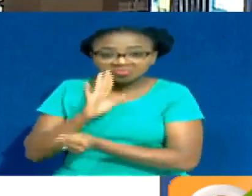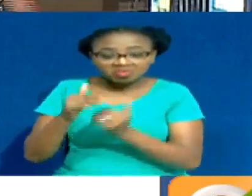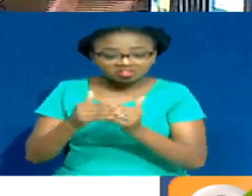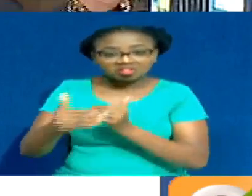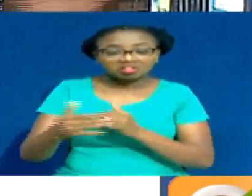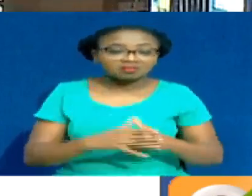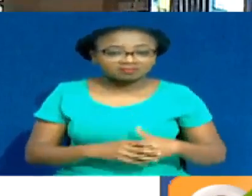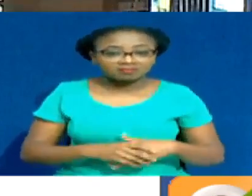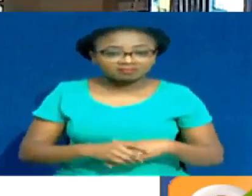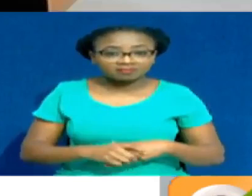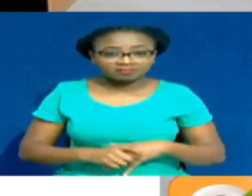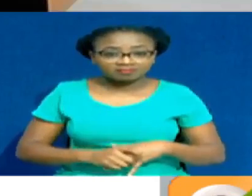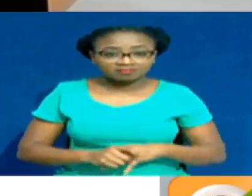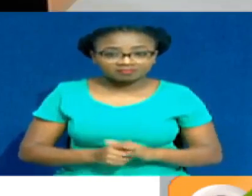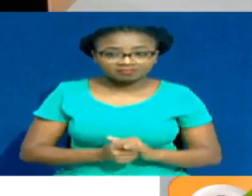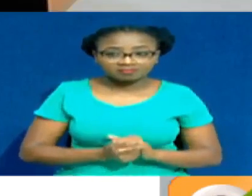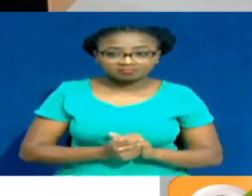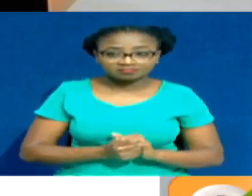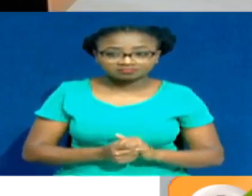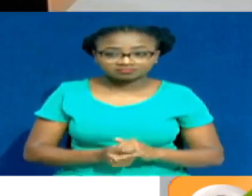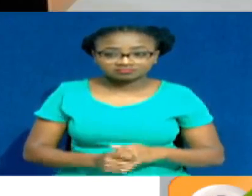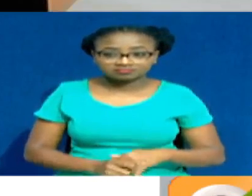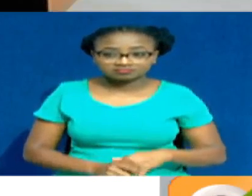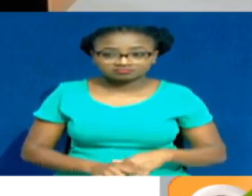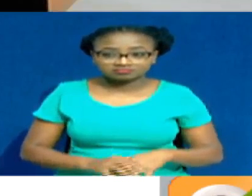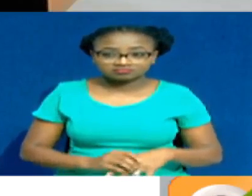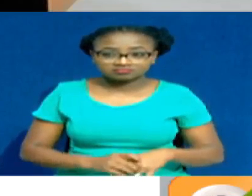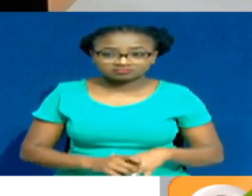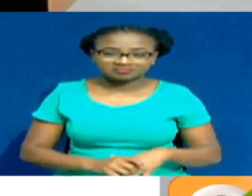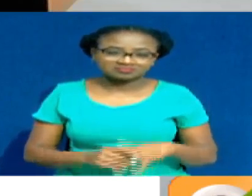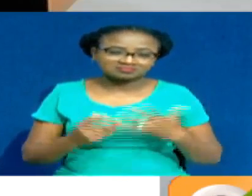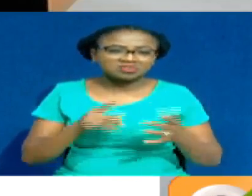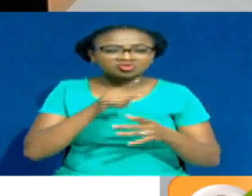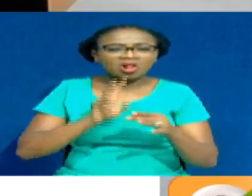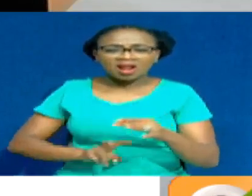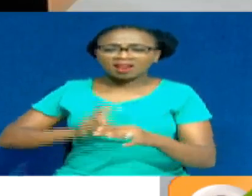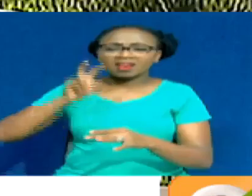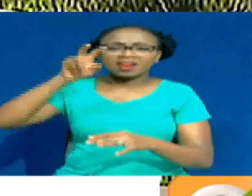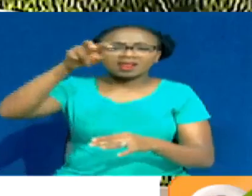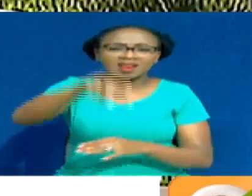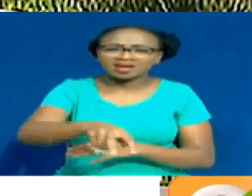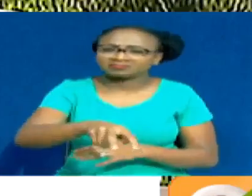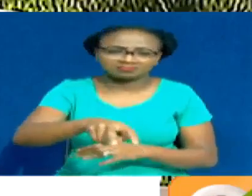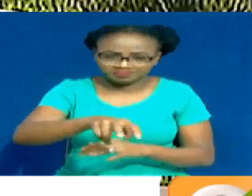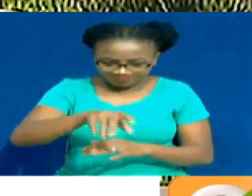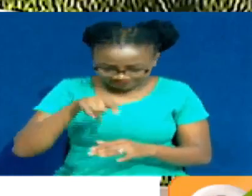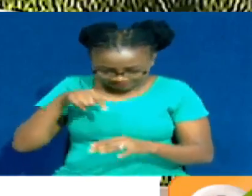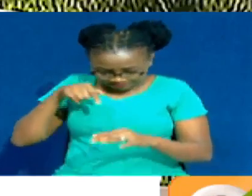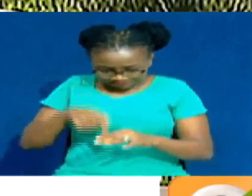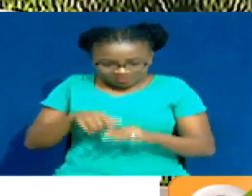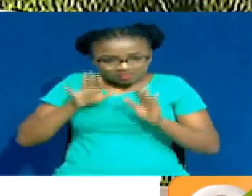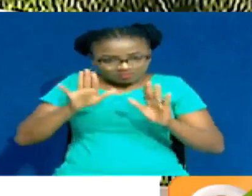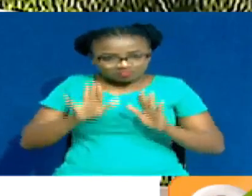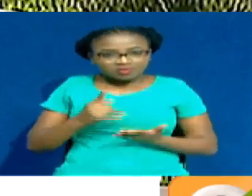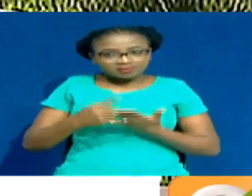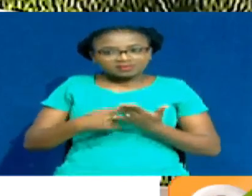months aided by this system? I think, Wahiga, we are jumping the gun. Because the conversation we are having here